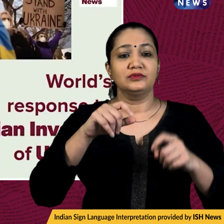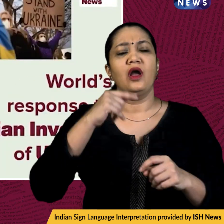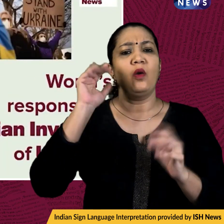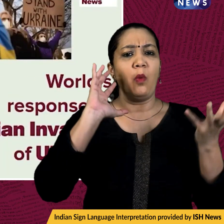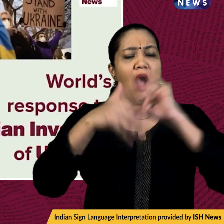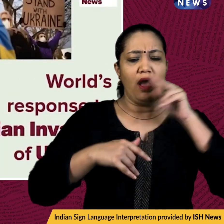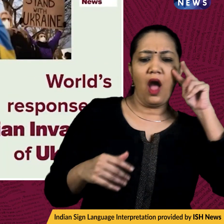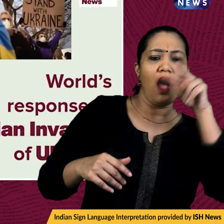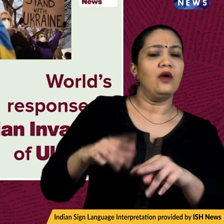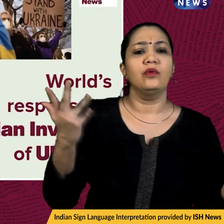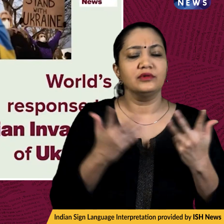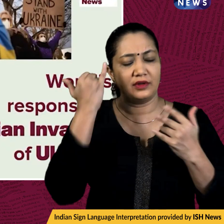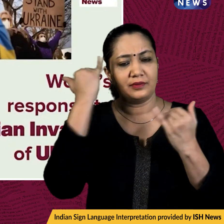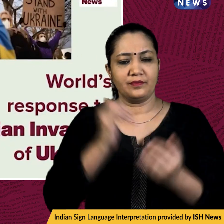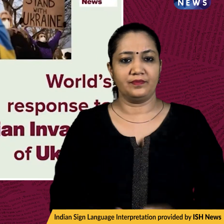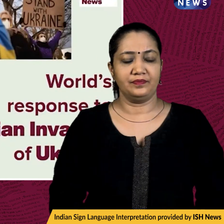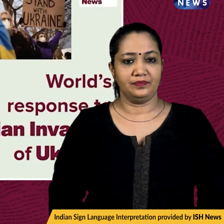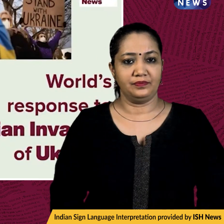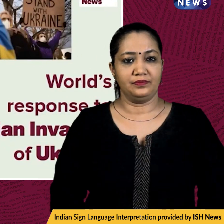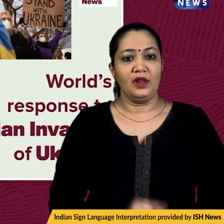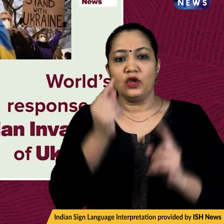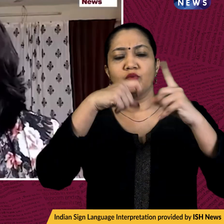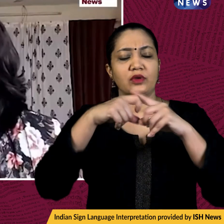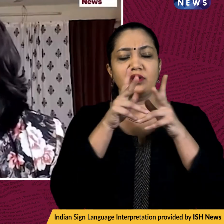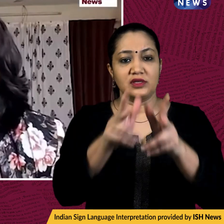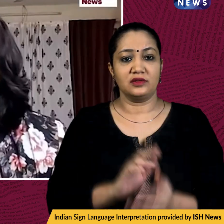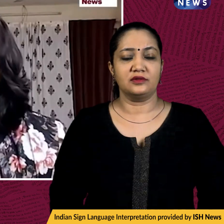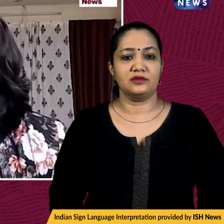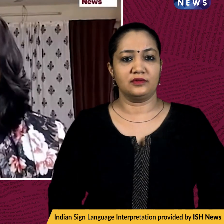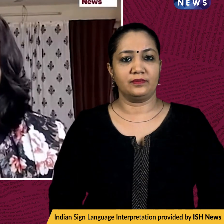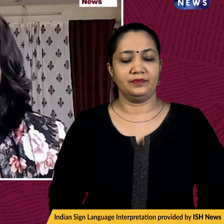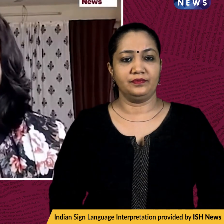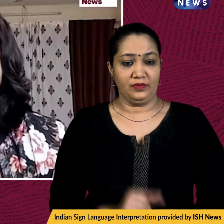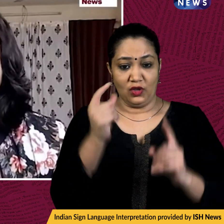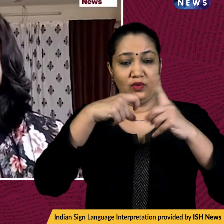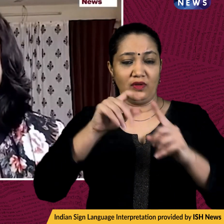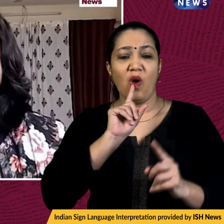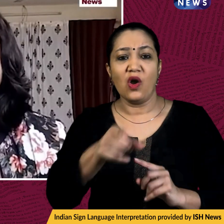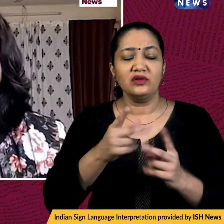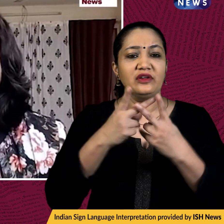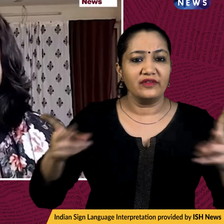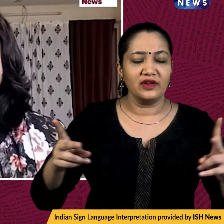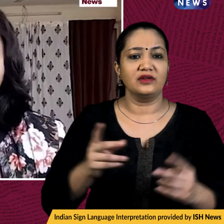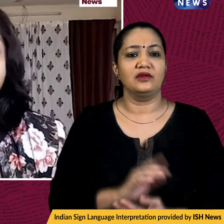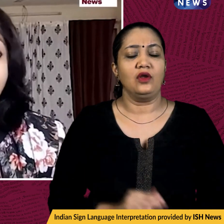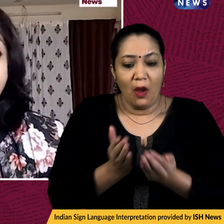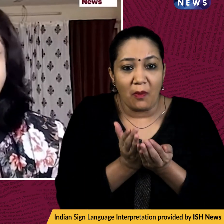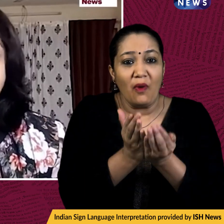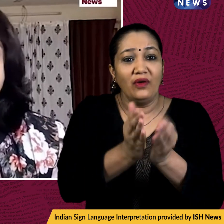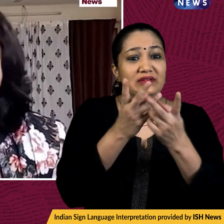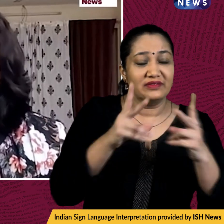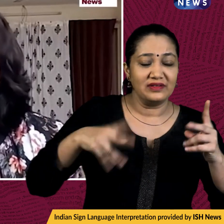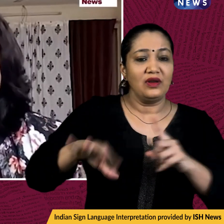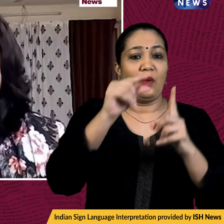Russian invasion of Ukraine. Starting off with the UK. UK has ordered its ports to not